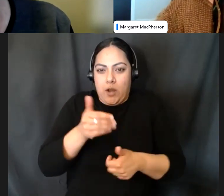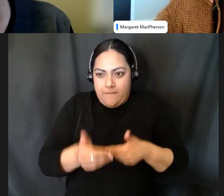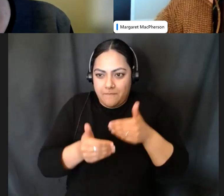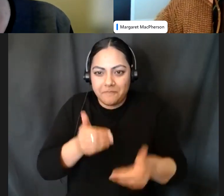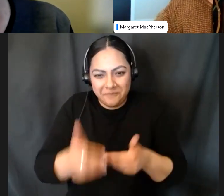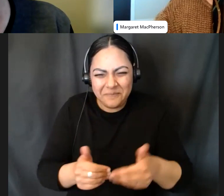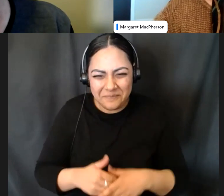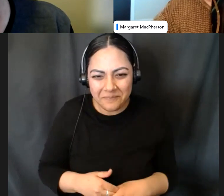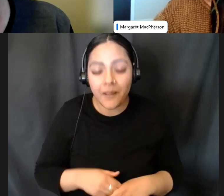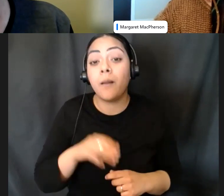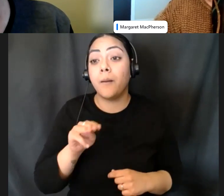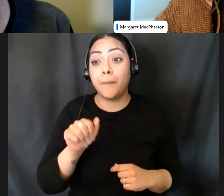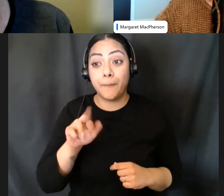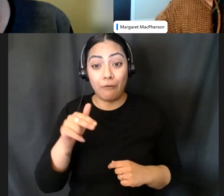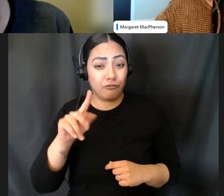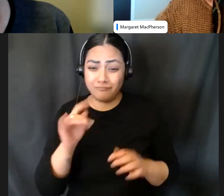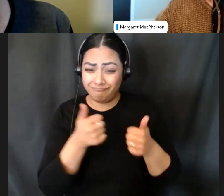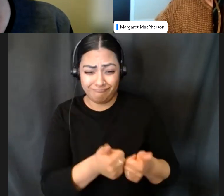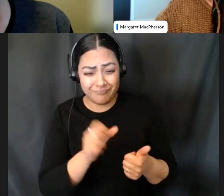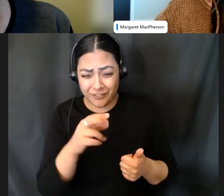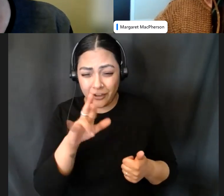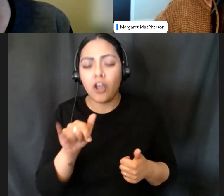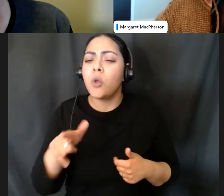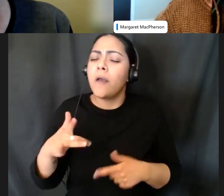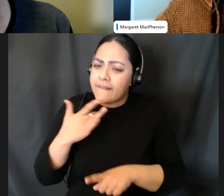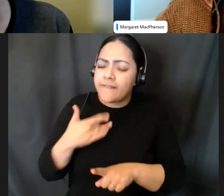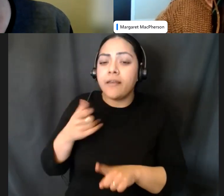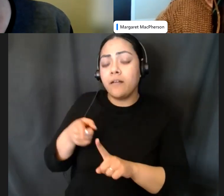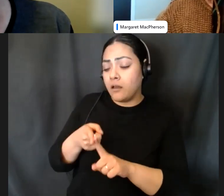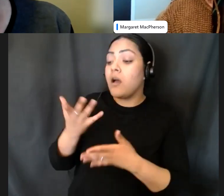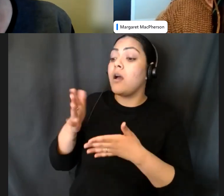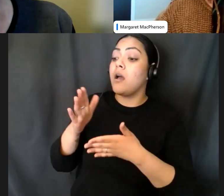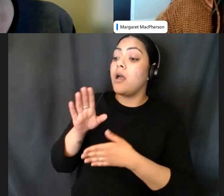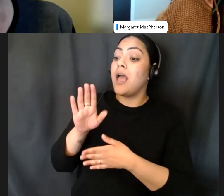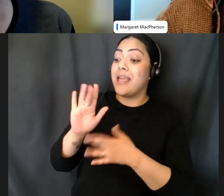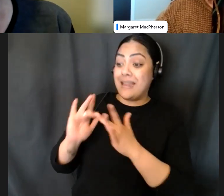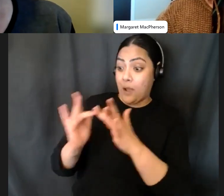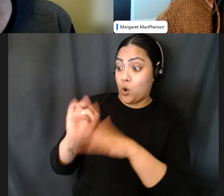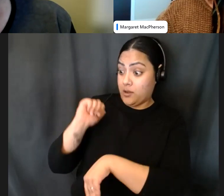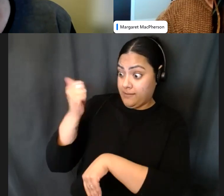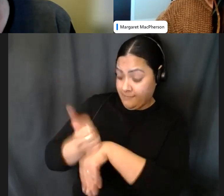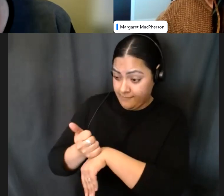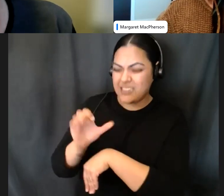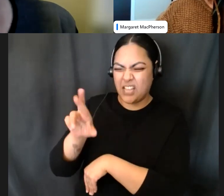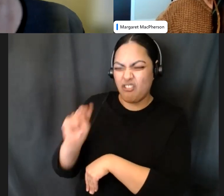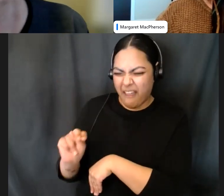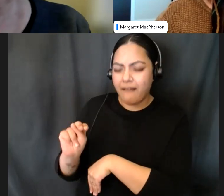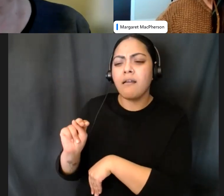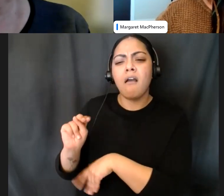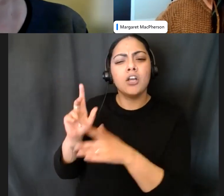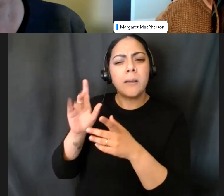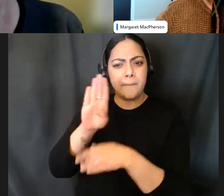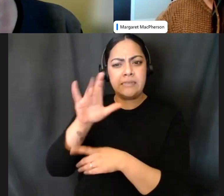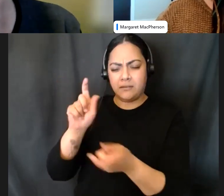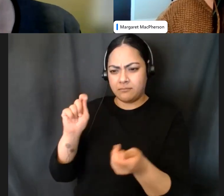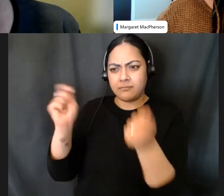questions was, what do you think has changed in BC as a result of having the network? That's actually quite easy to answer,